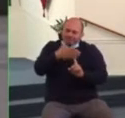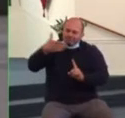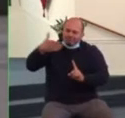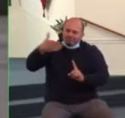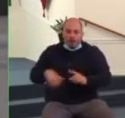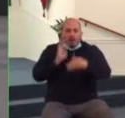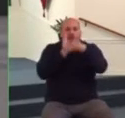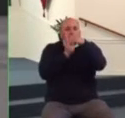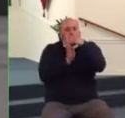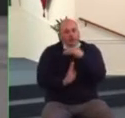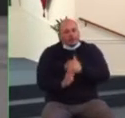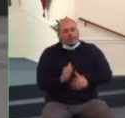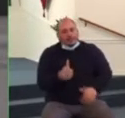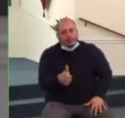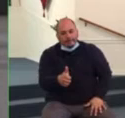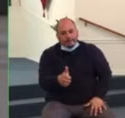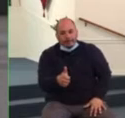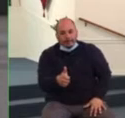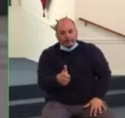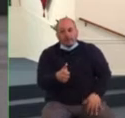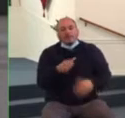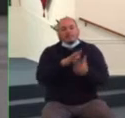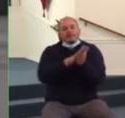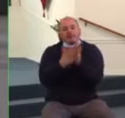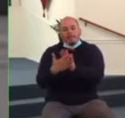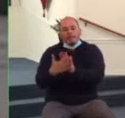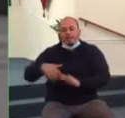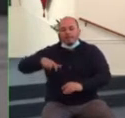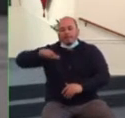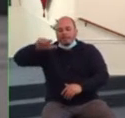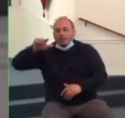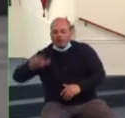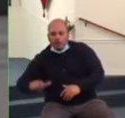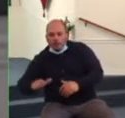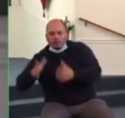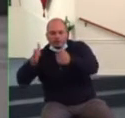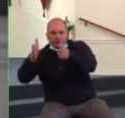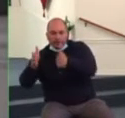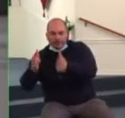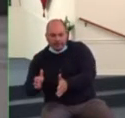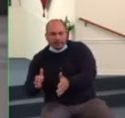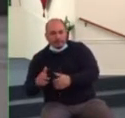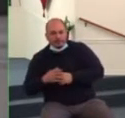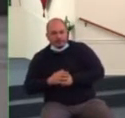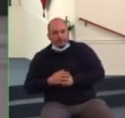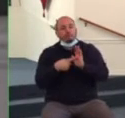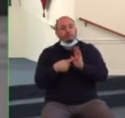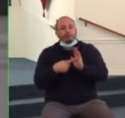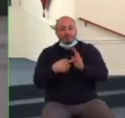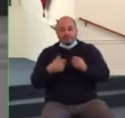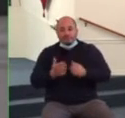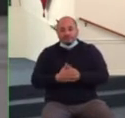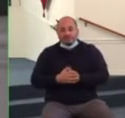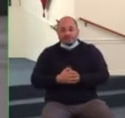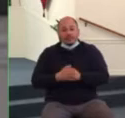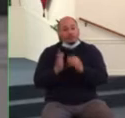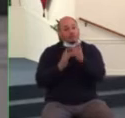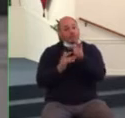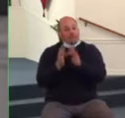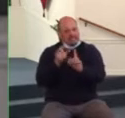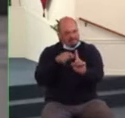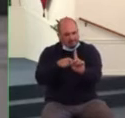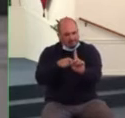One excellent way to do that is just what Jesus models here. He takes a little child